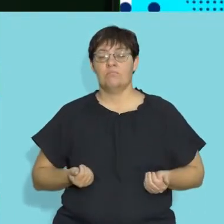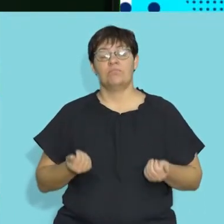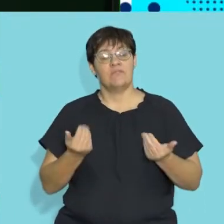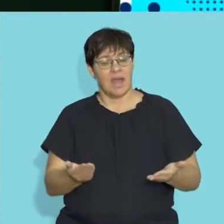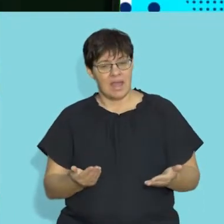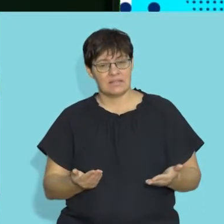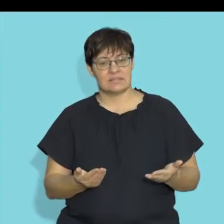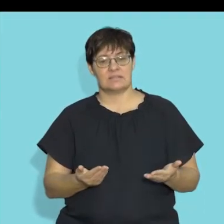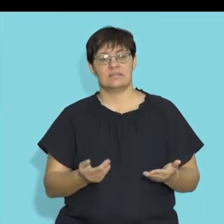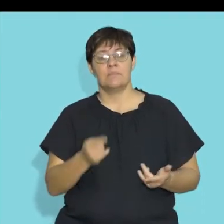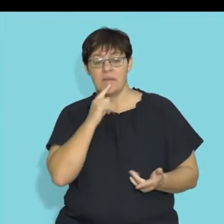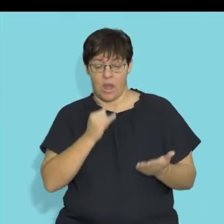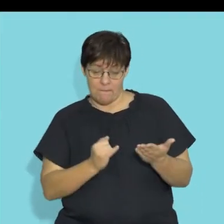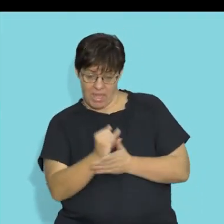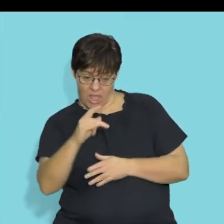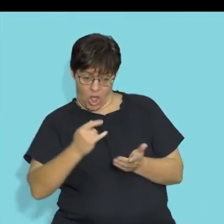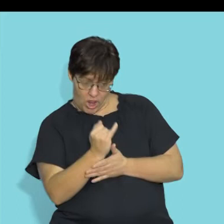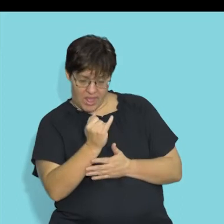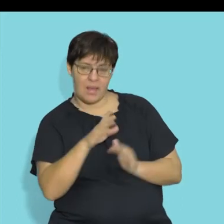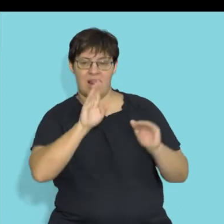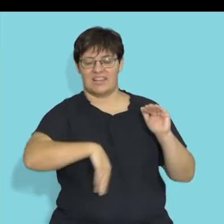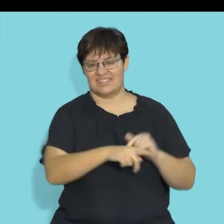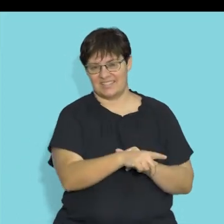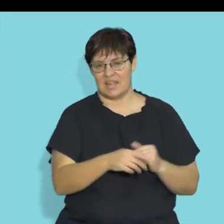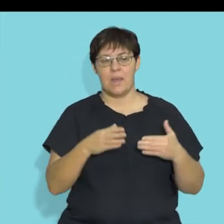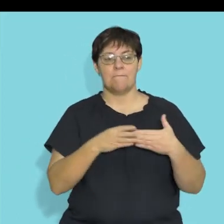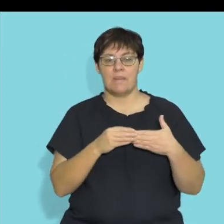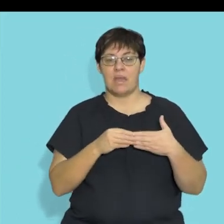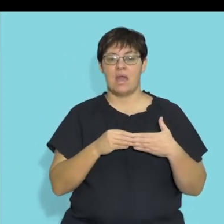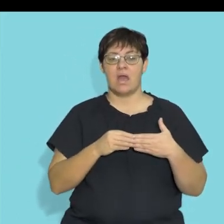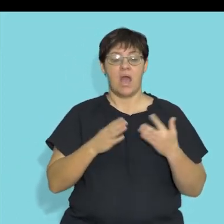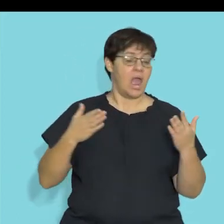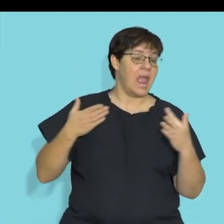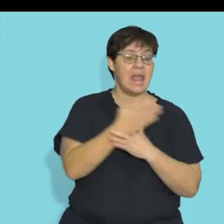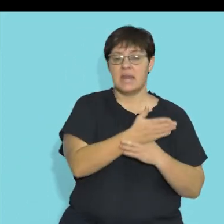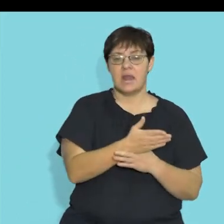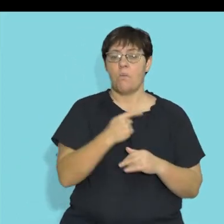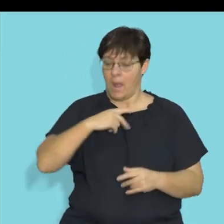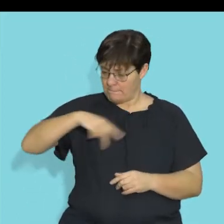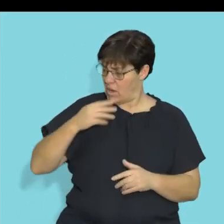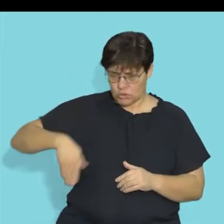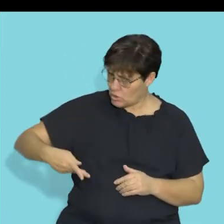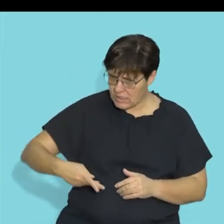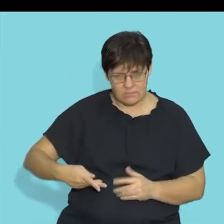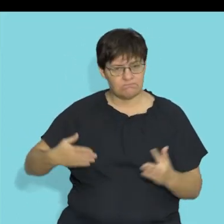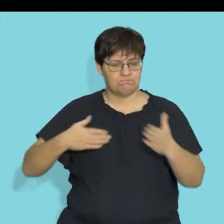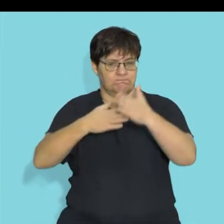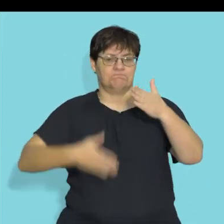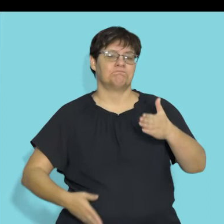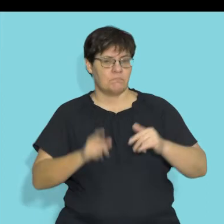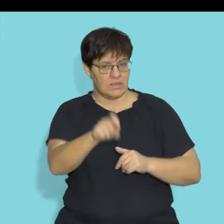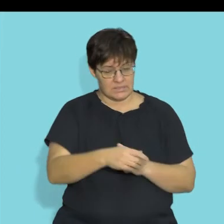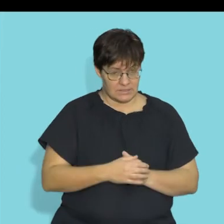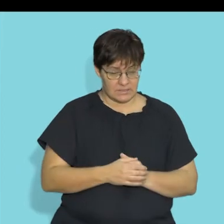fees. Provide incentives for early payments. Do not allow members to use the facilities